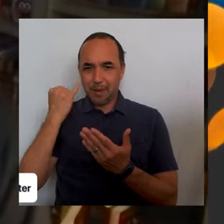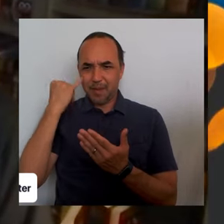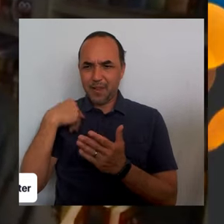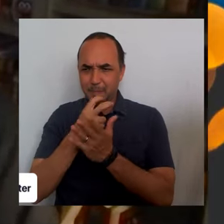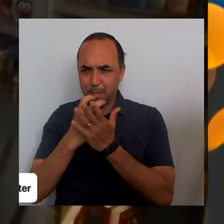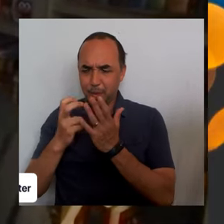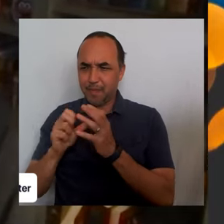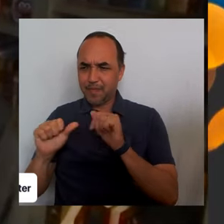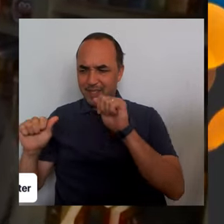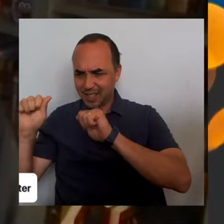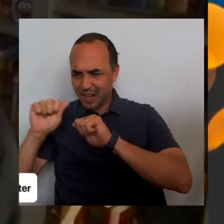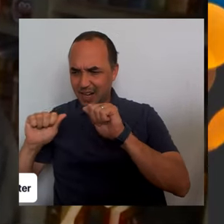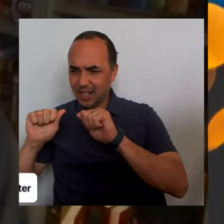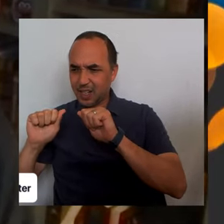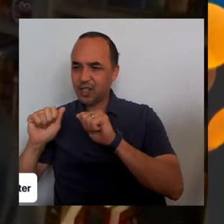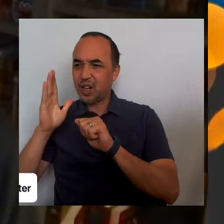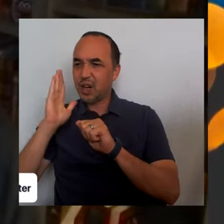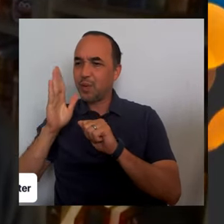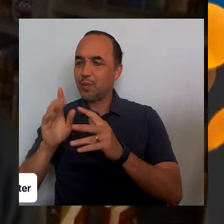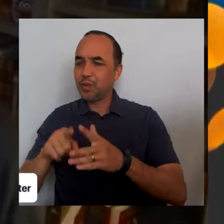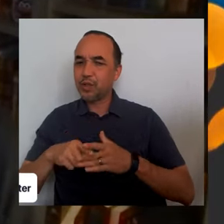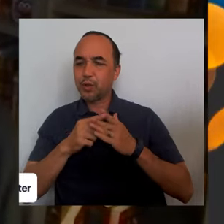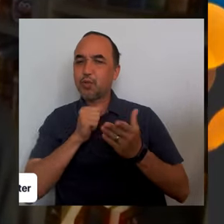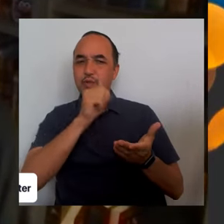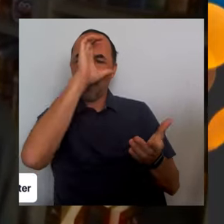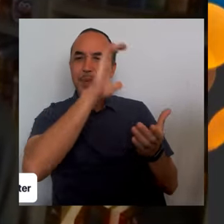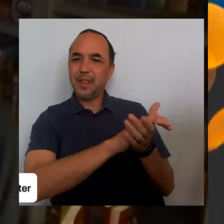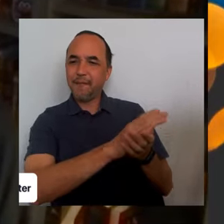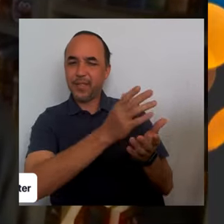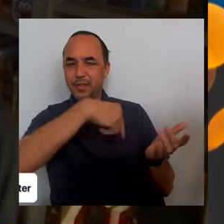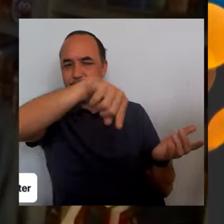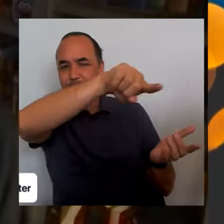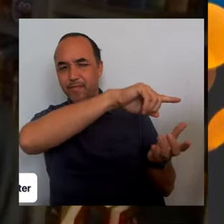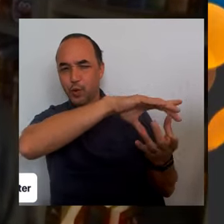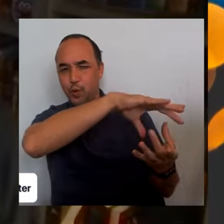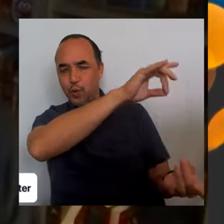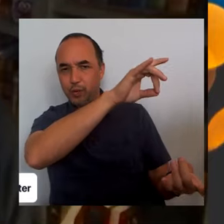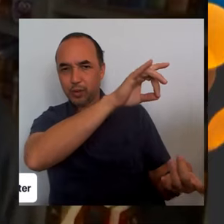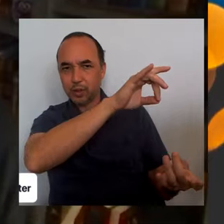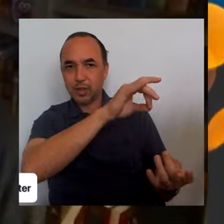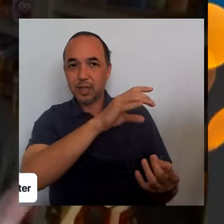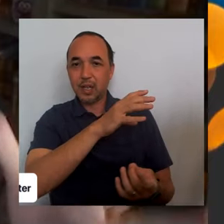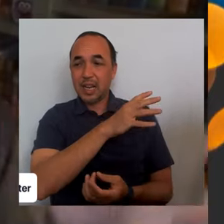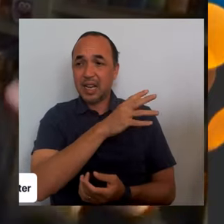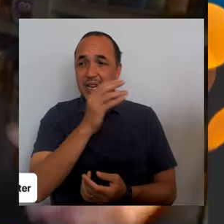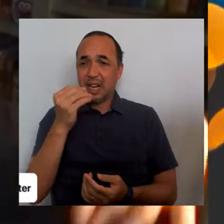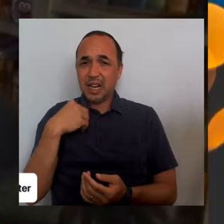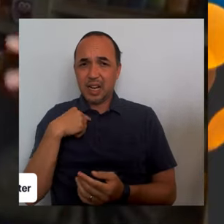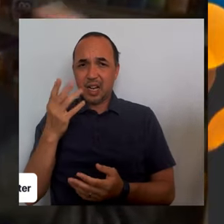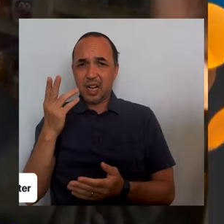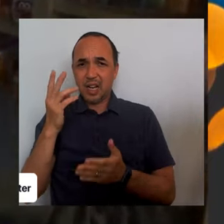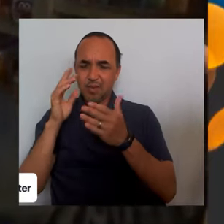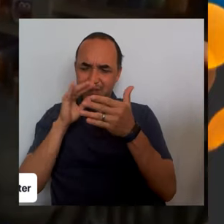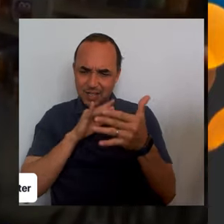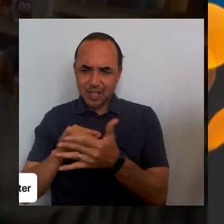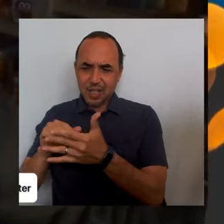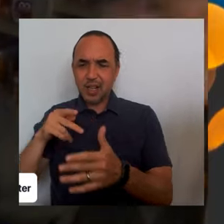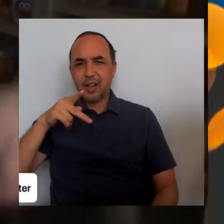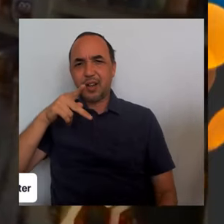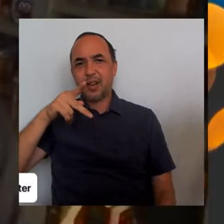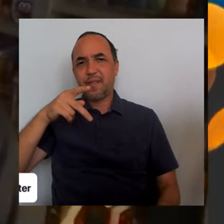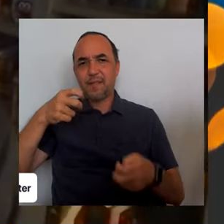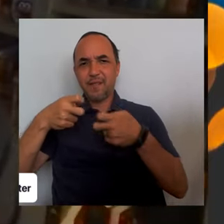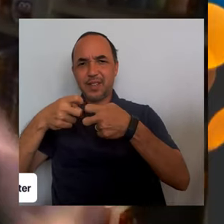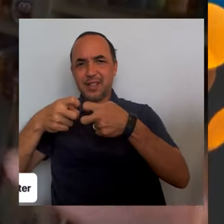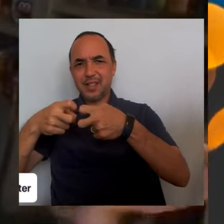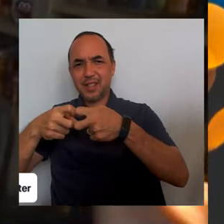or put me more into, I really started getting into particle physics and studying how, if